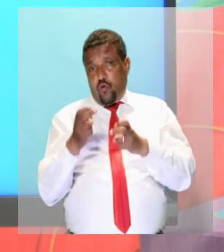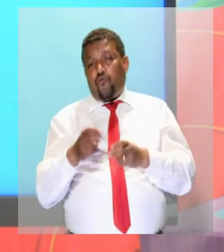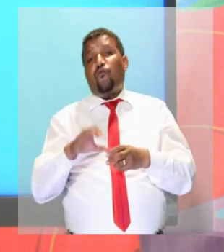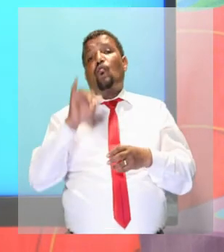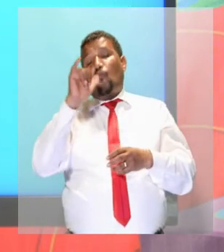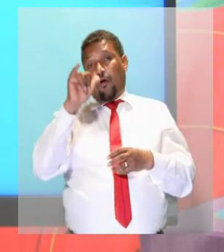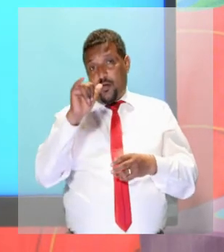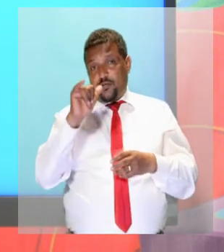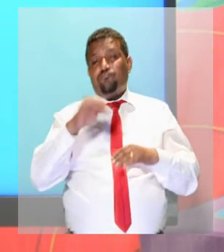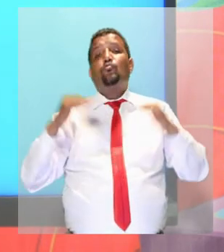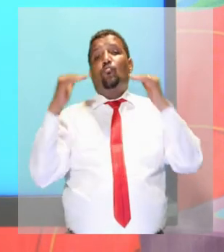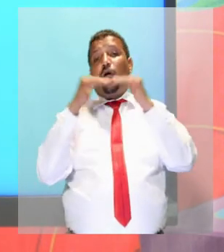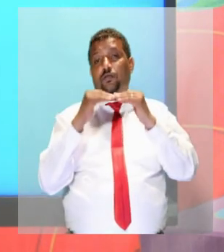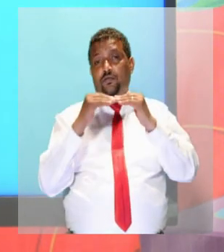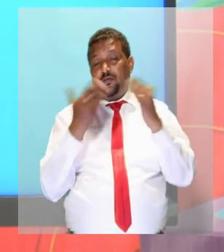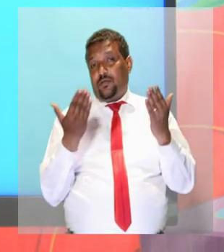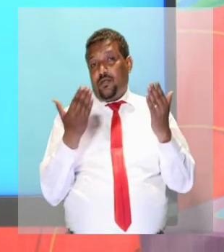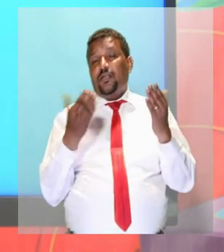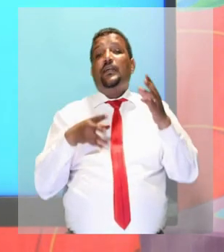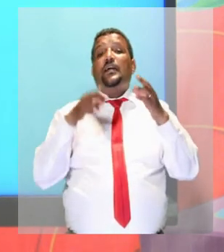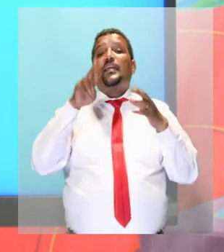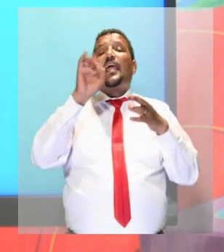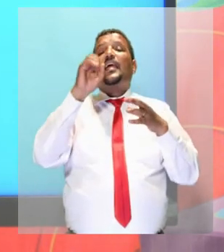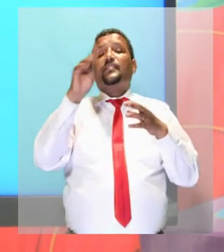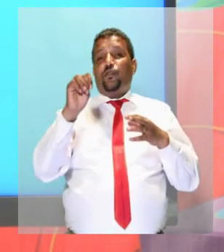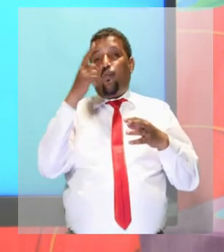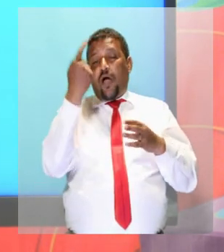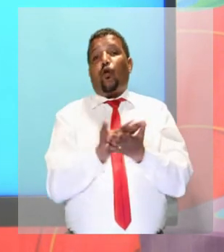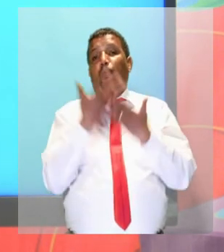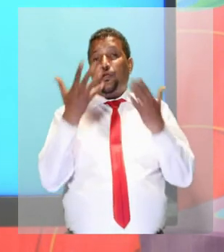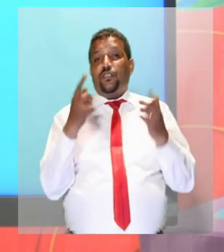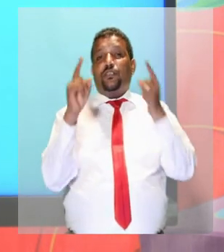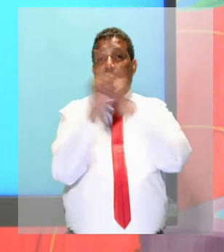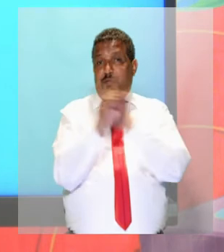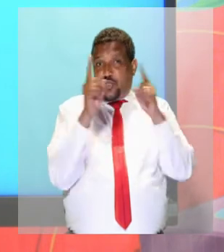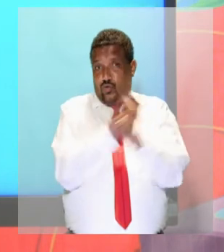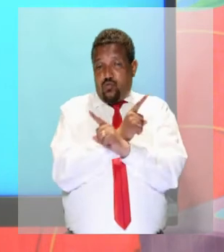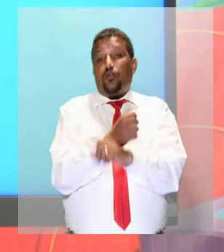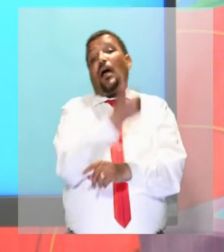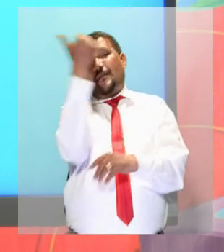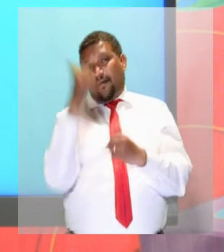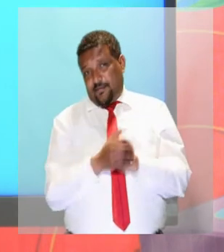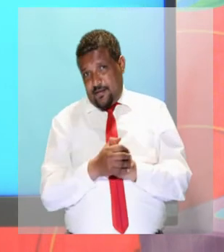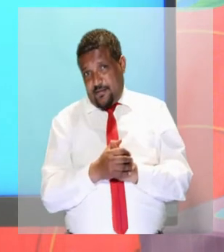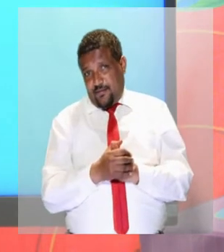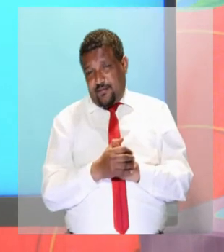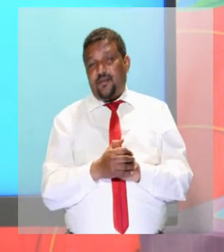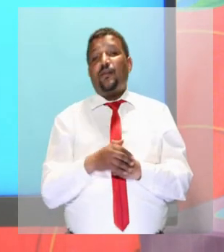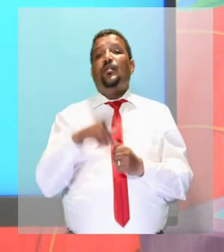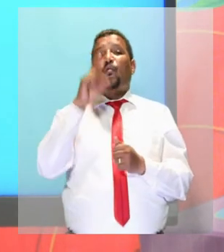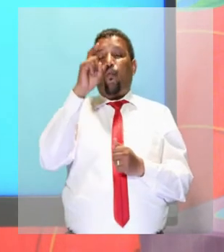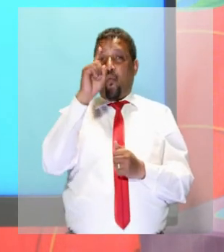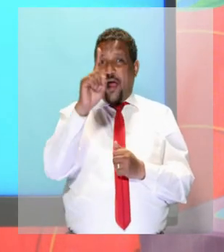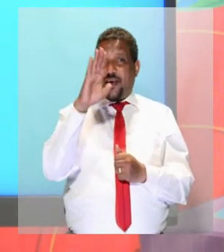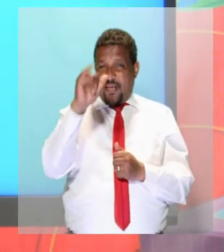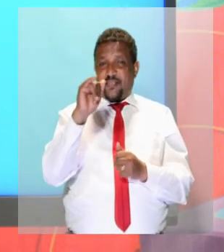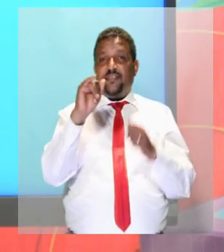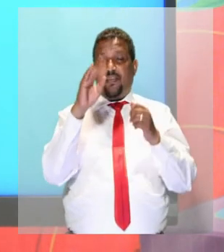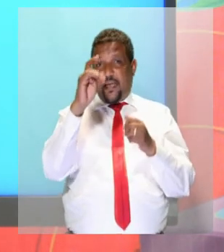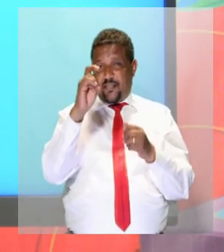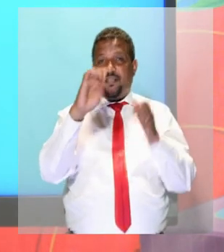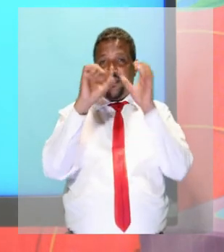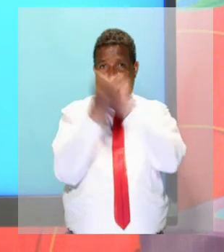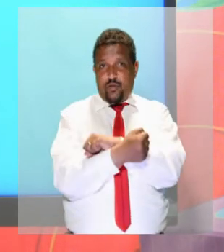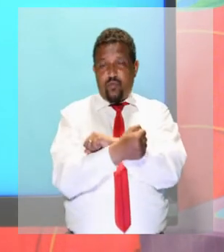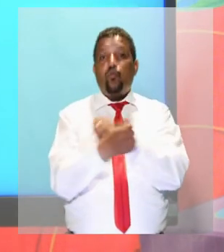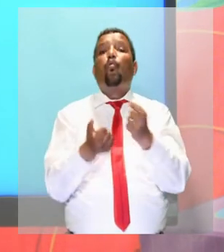unit of y, the rate by which one commodity is substituted for another, one x is substituted for how